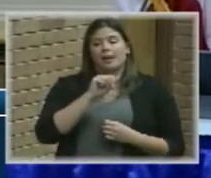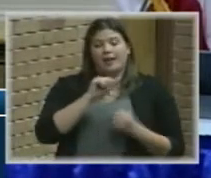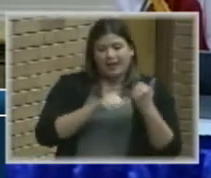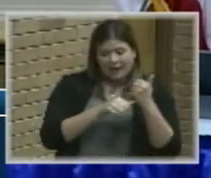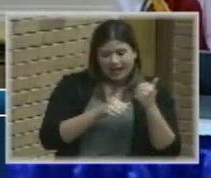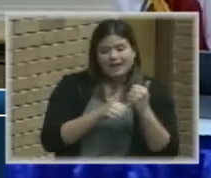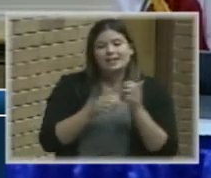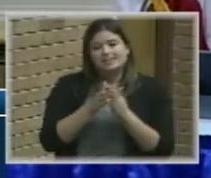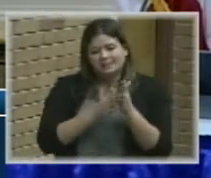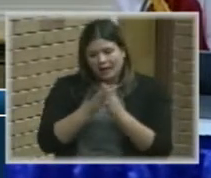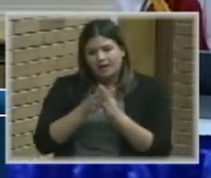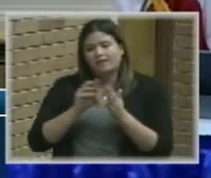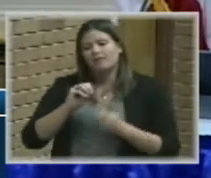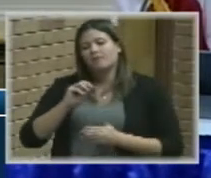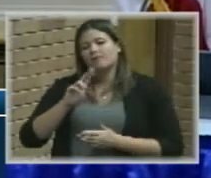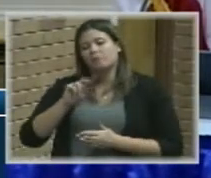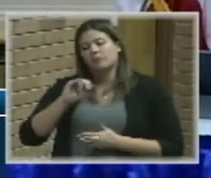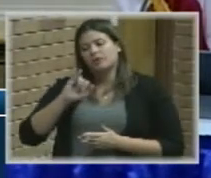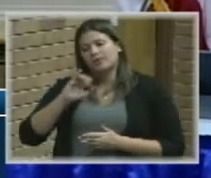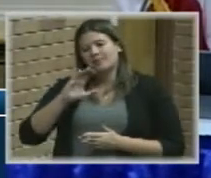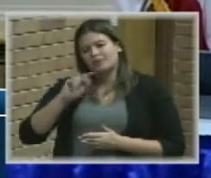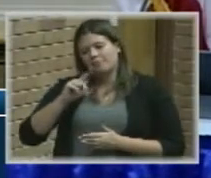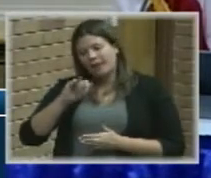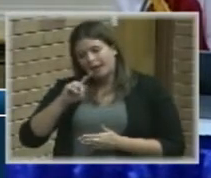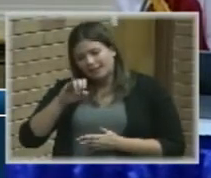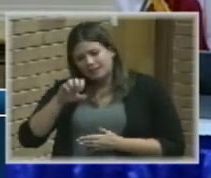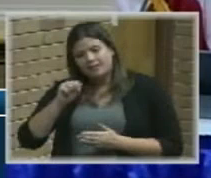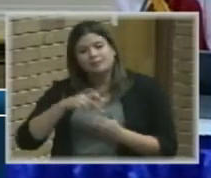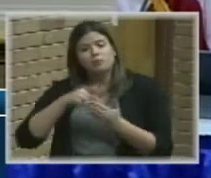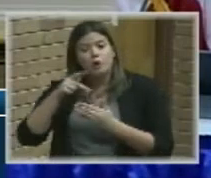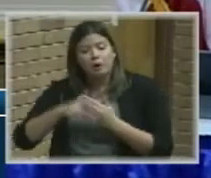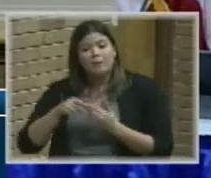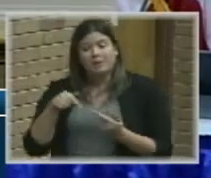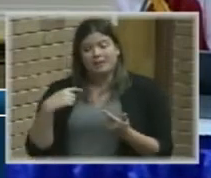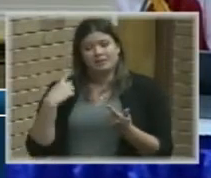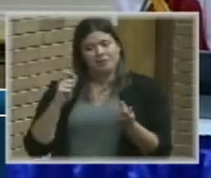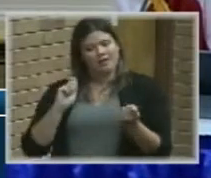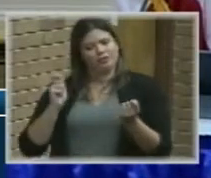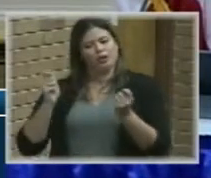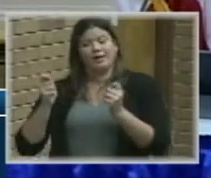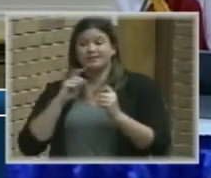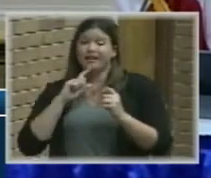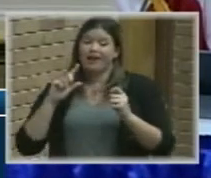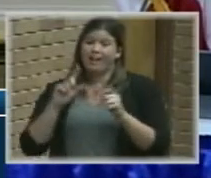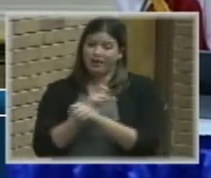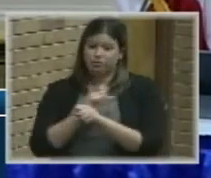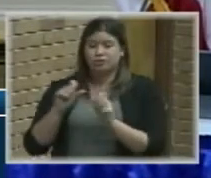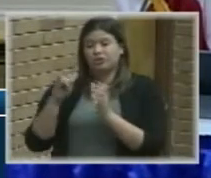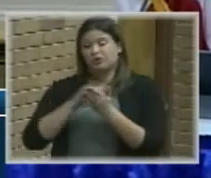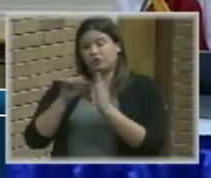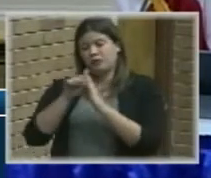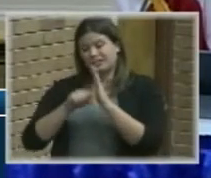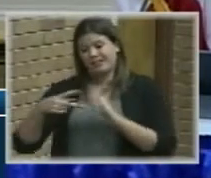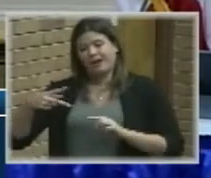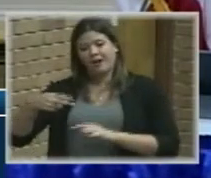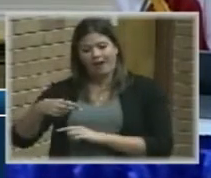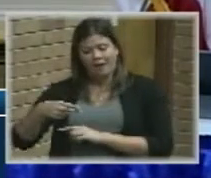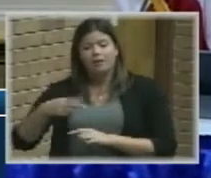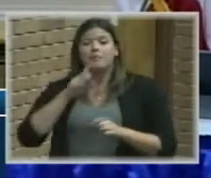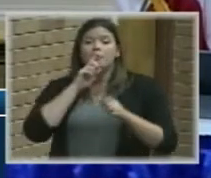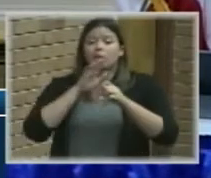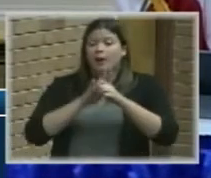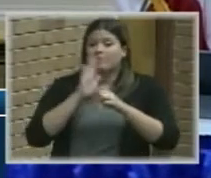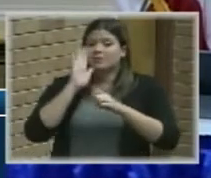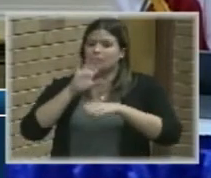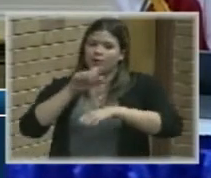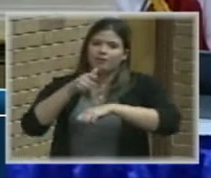which has been dramatically changed, actually cut by the state of New York with promises that it will be